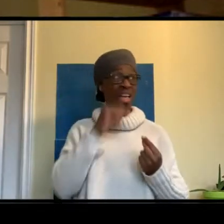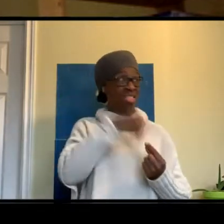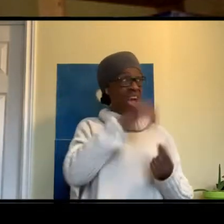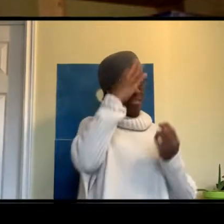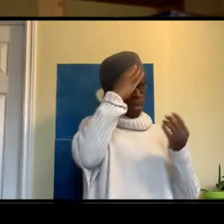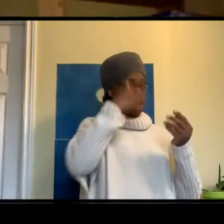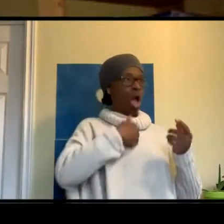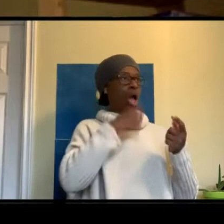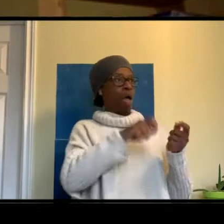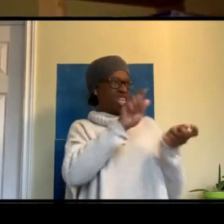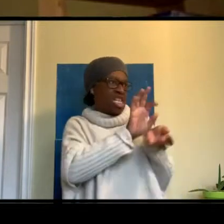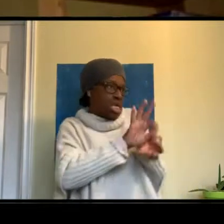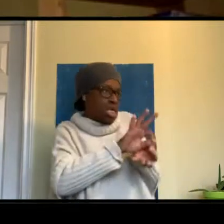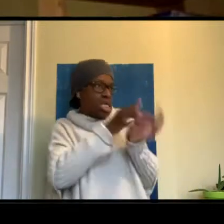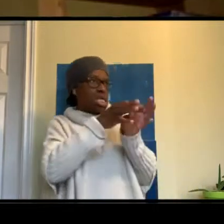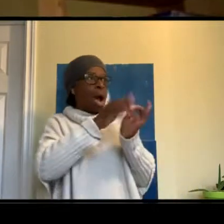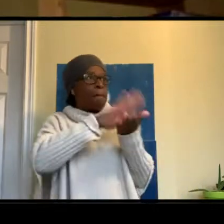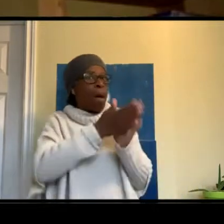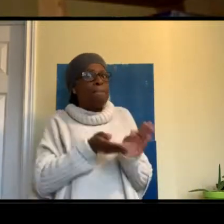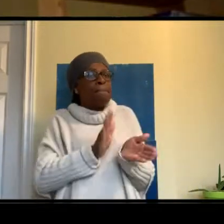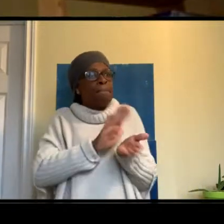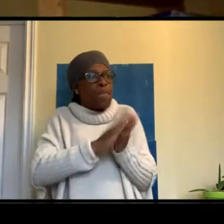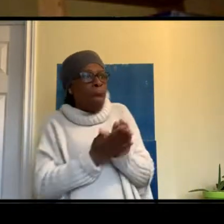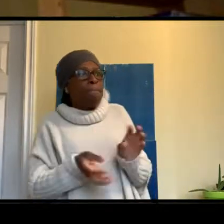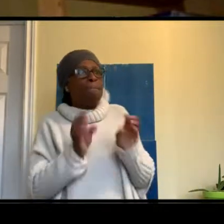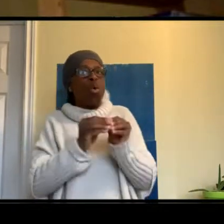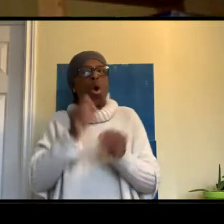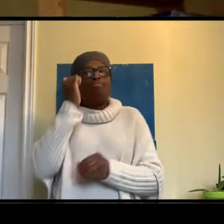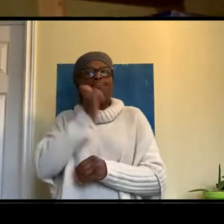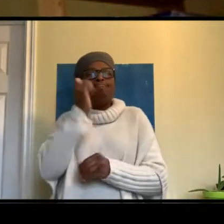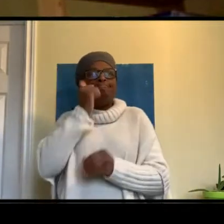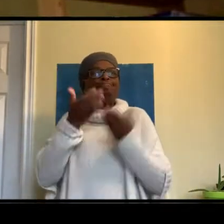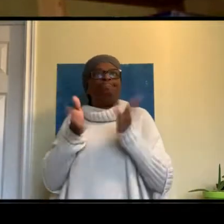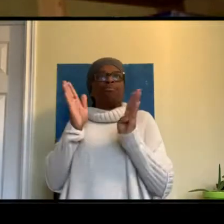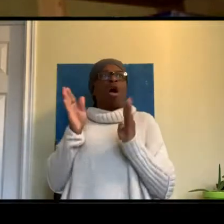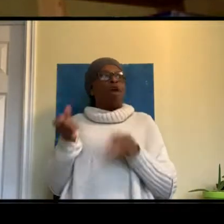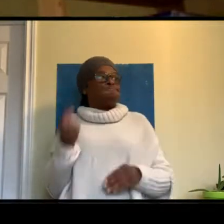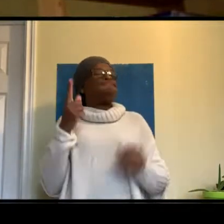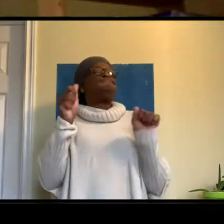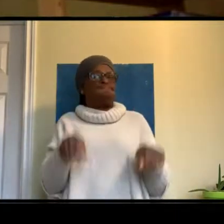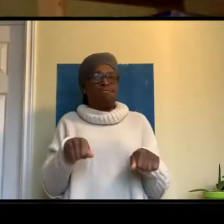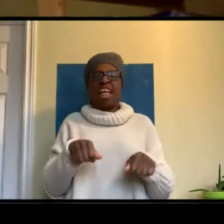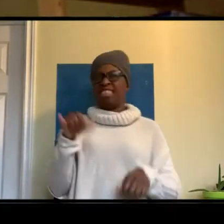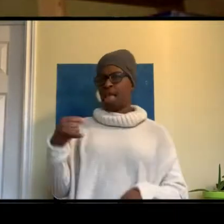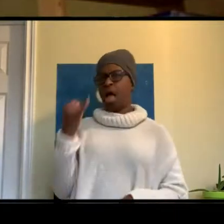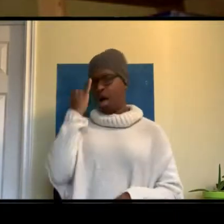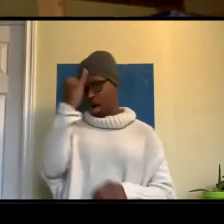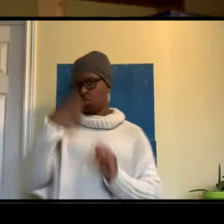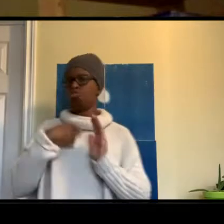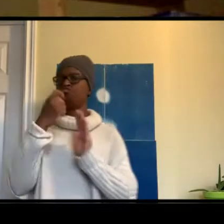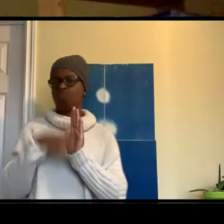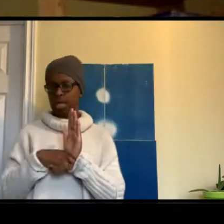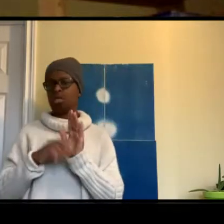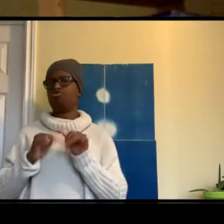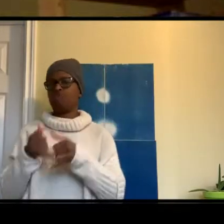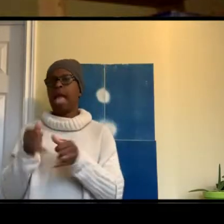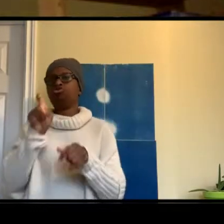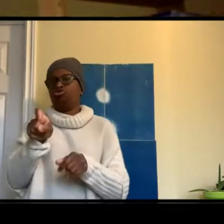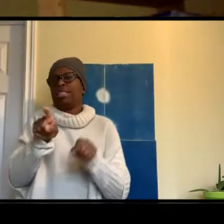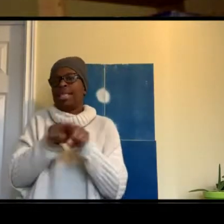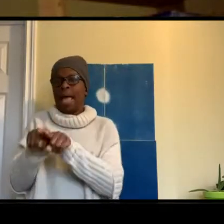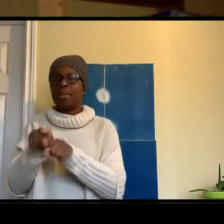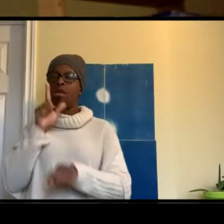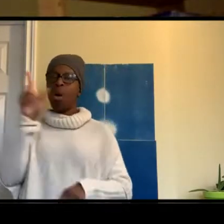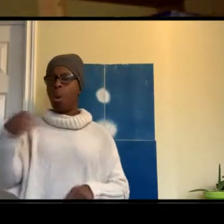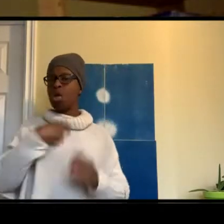is something that's going to be presented to a group of people. So if you can put yourself in that mindset that you're not just writing by